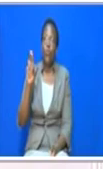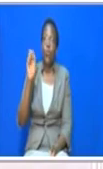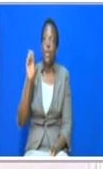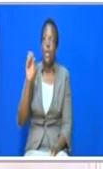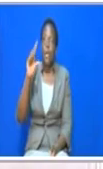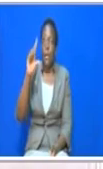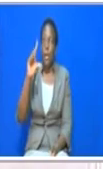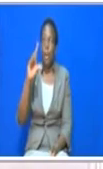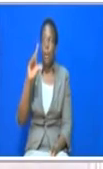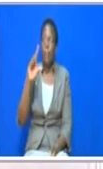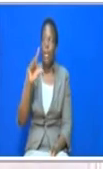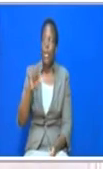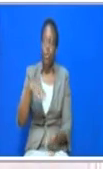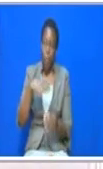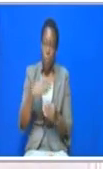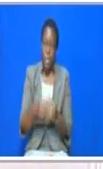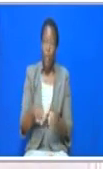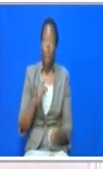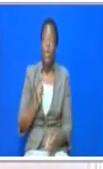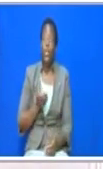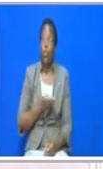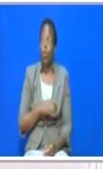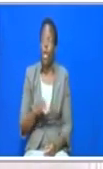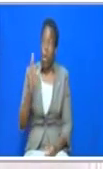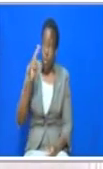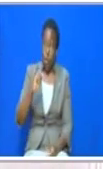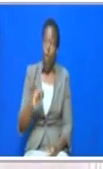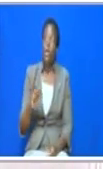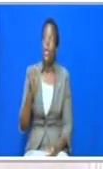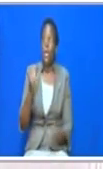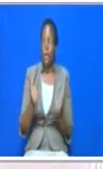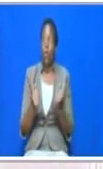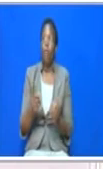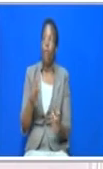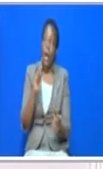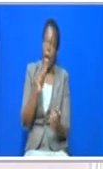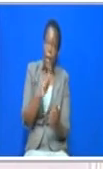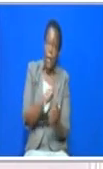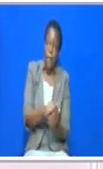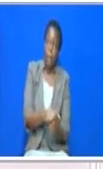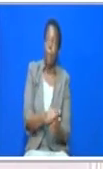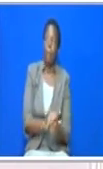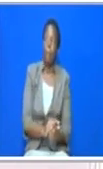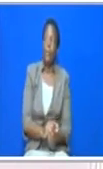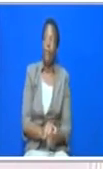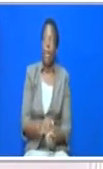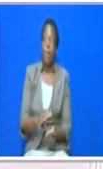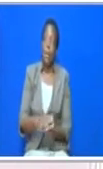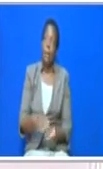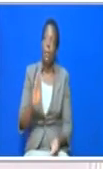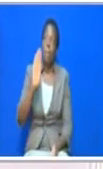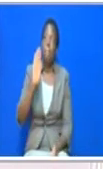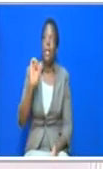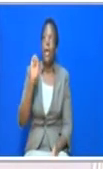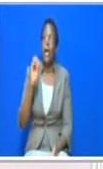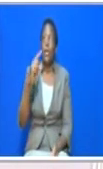It's complete on its own, no need for adding an ending. We have a word like big. We